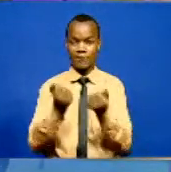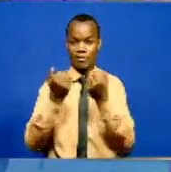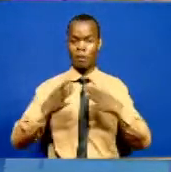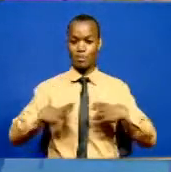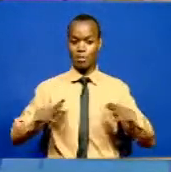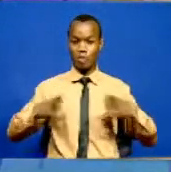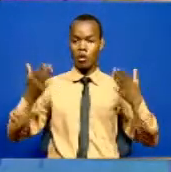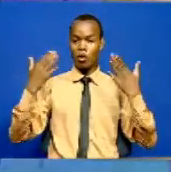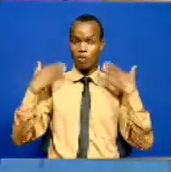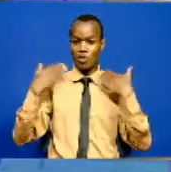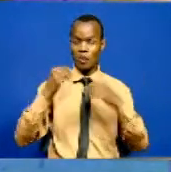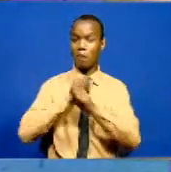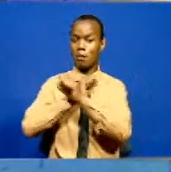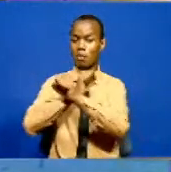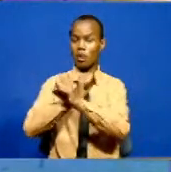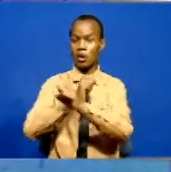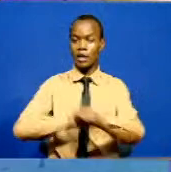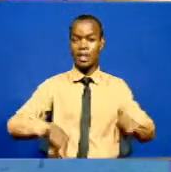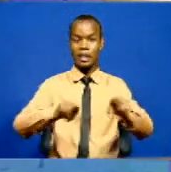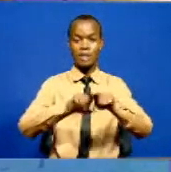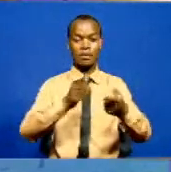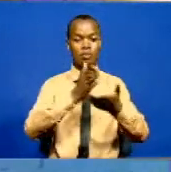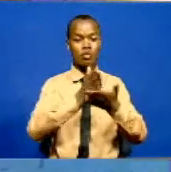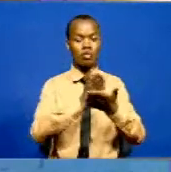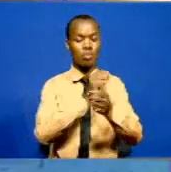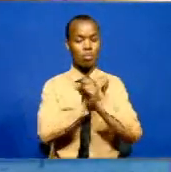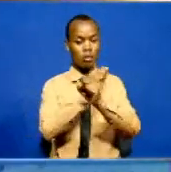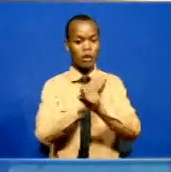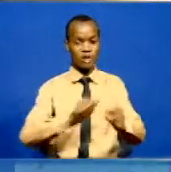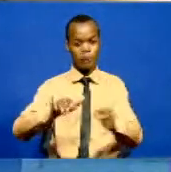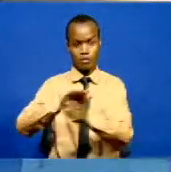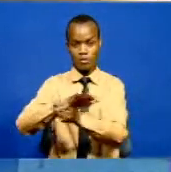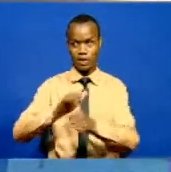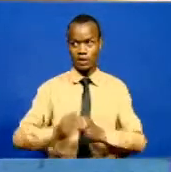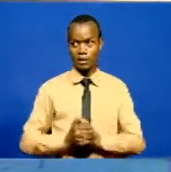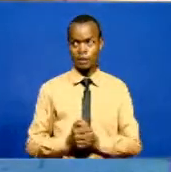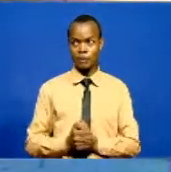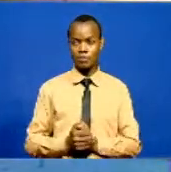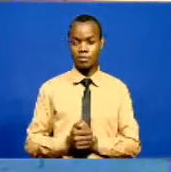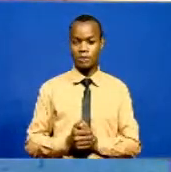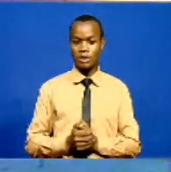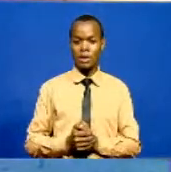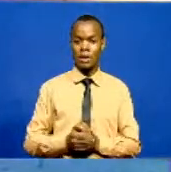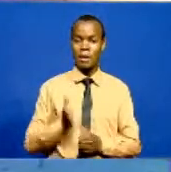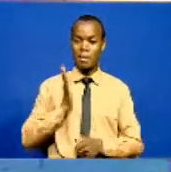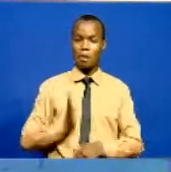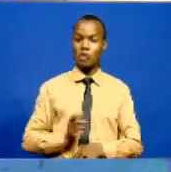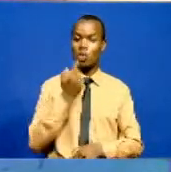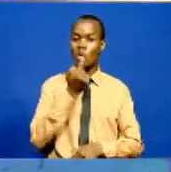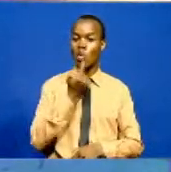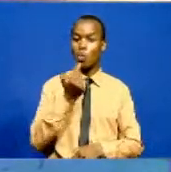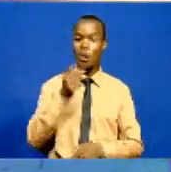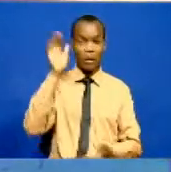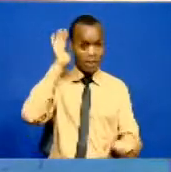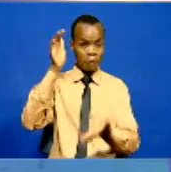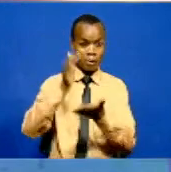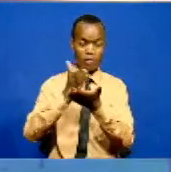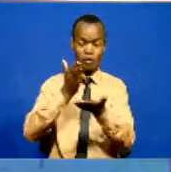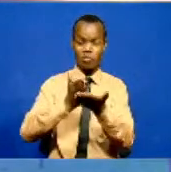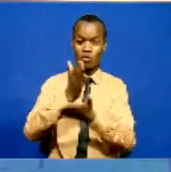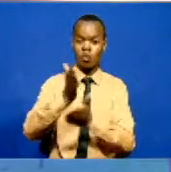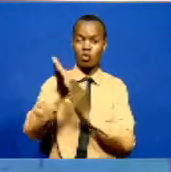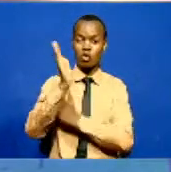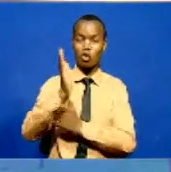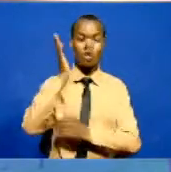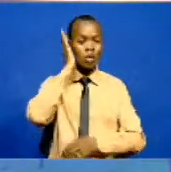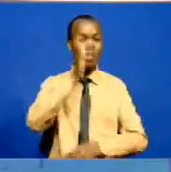forever secured and sealed. Whosoever believes in him shall not perish.